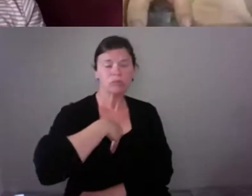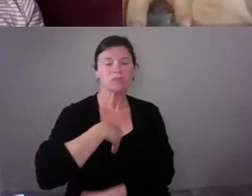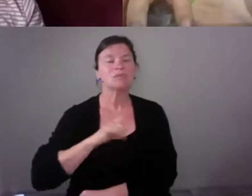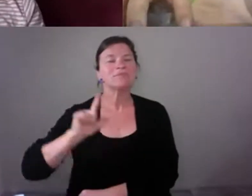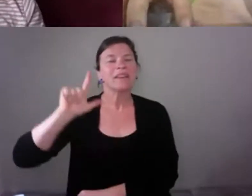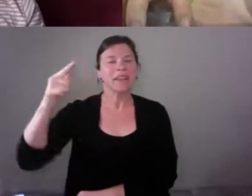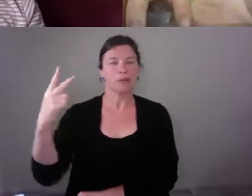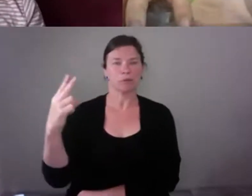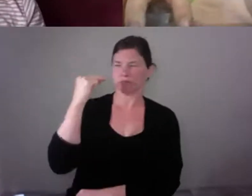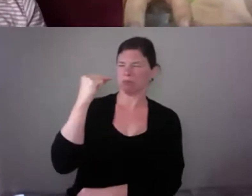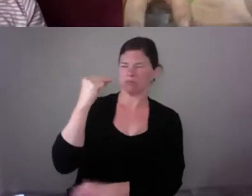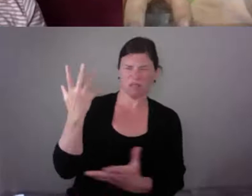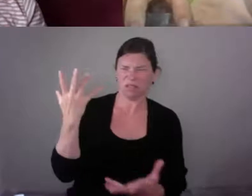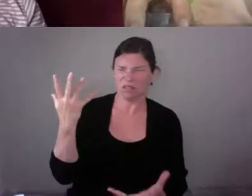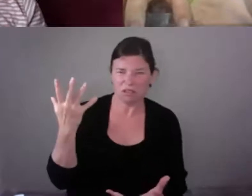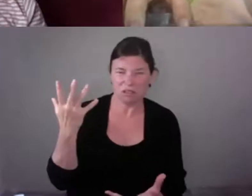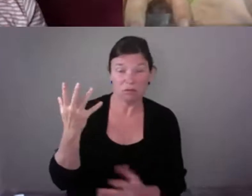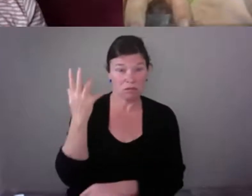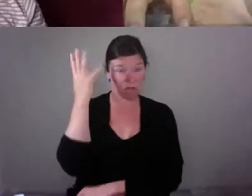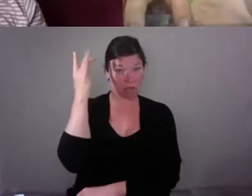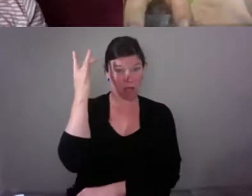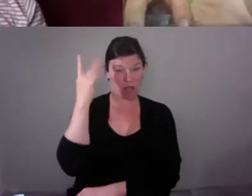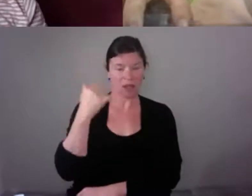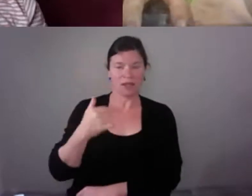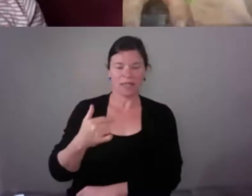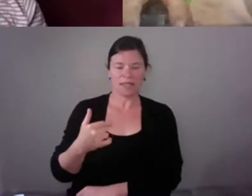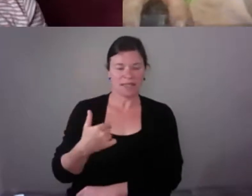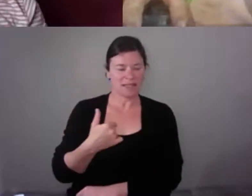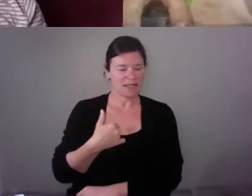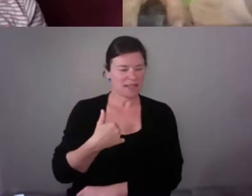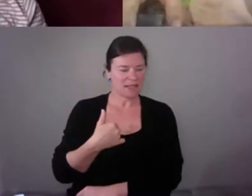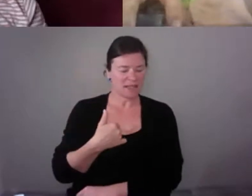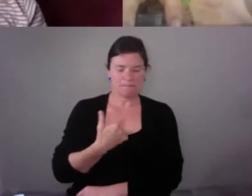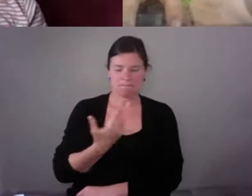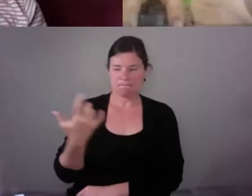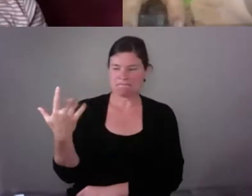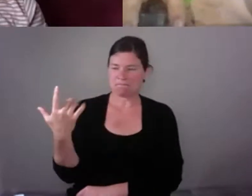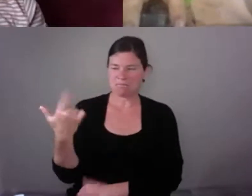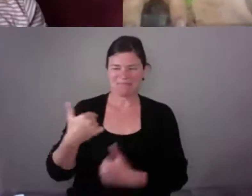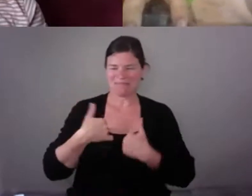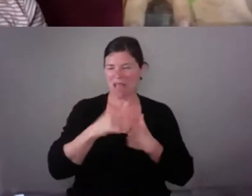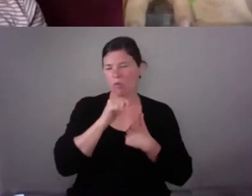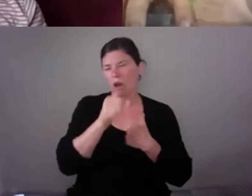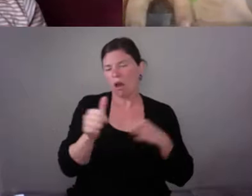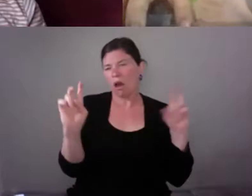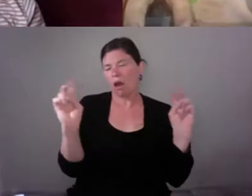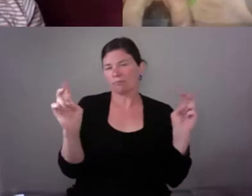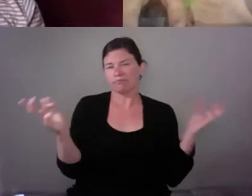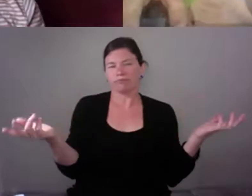because I wasn't I like wasn't a I like wasn't a I